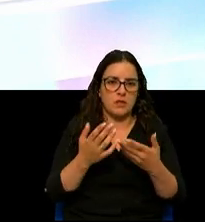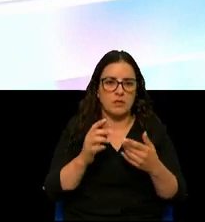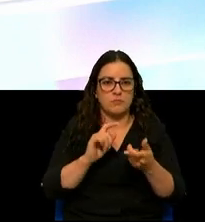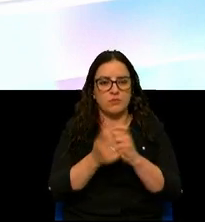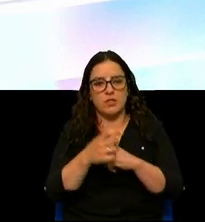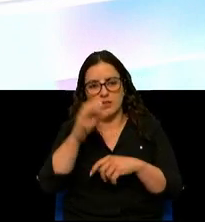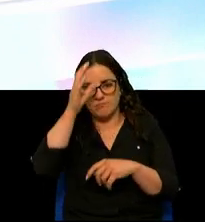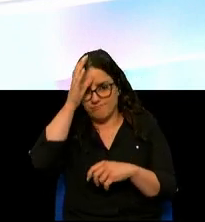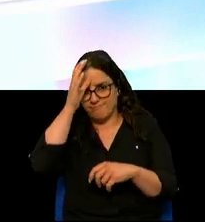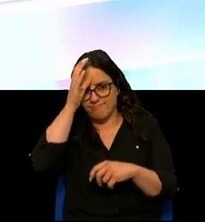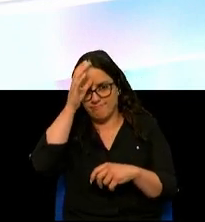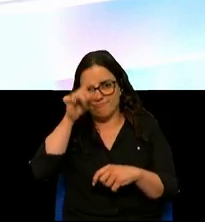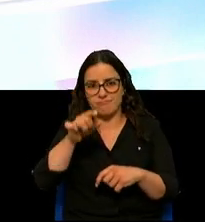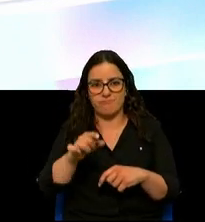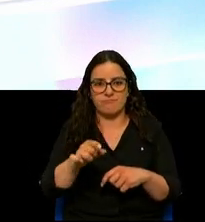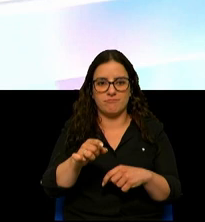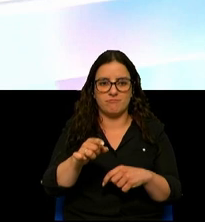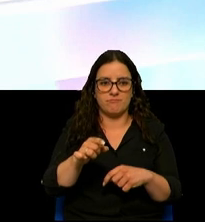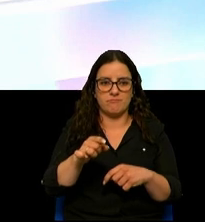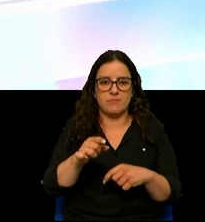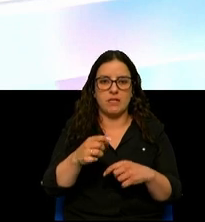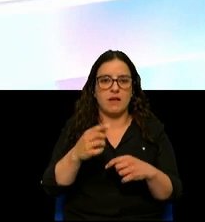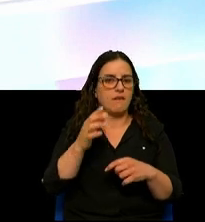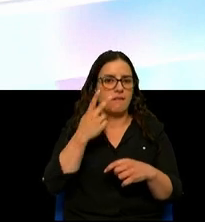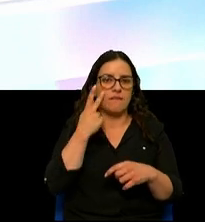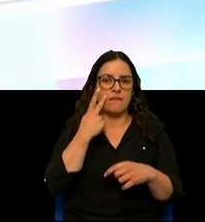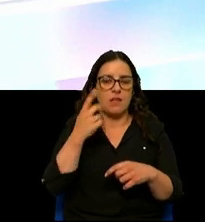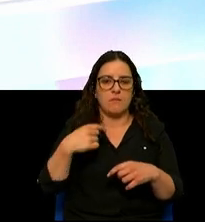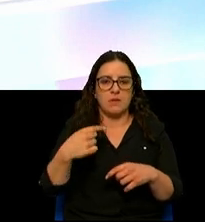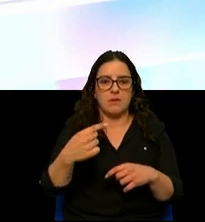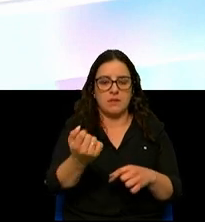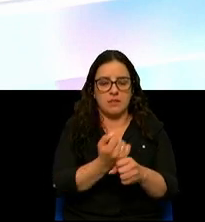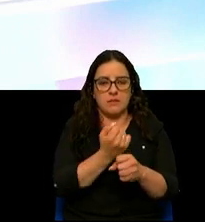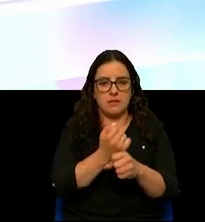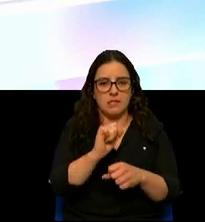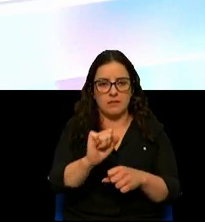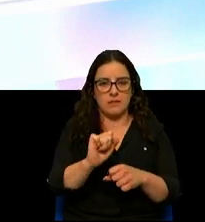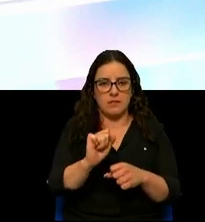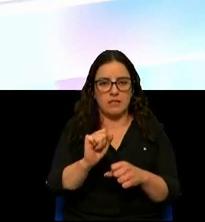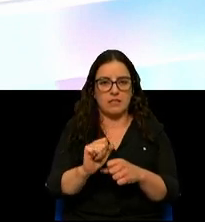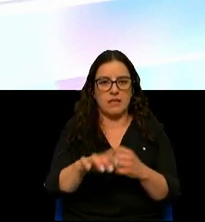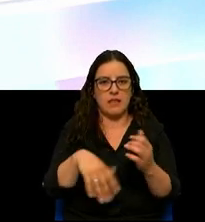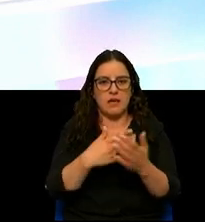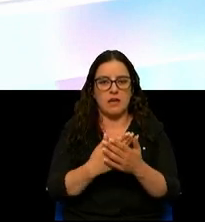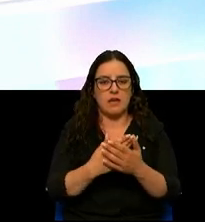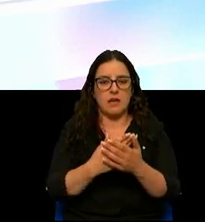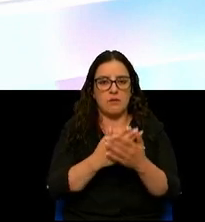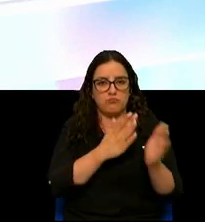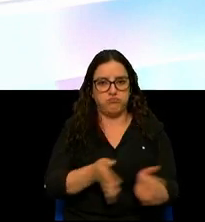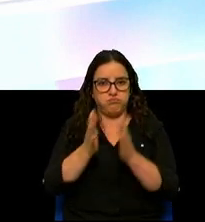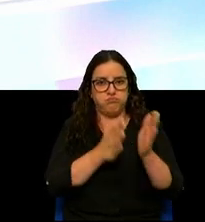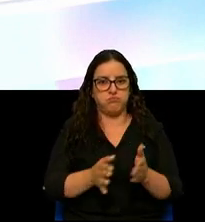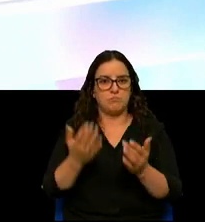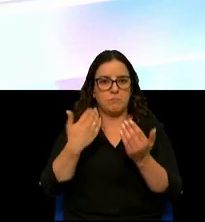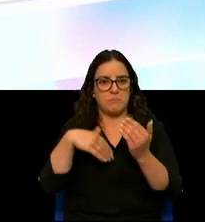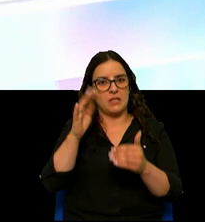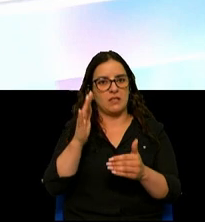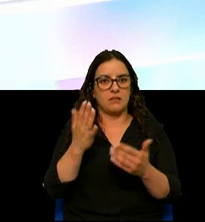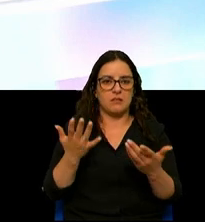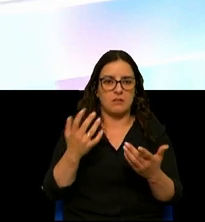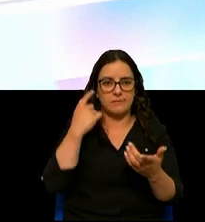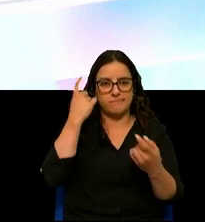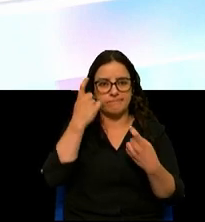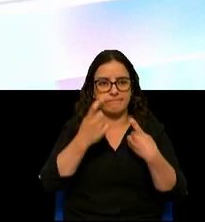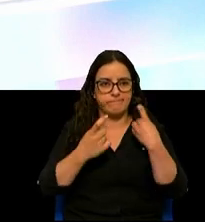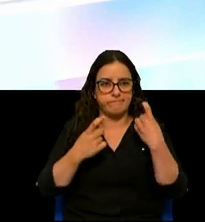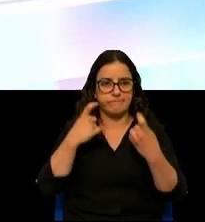your daily tasks, so your daily life tasks, to be more productive at work, to even think of professions